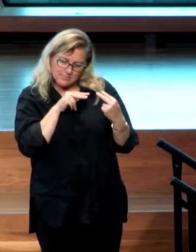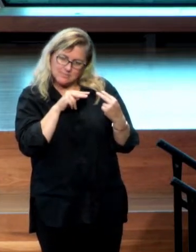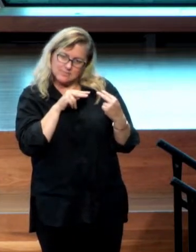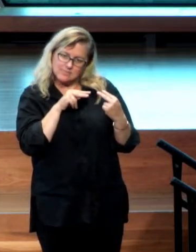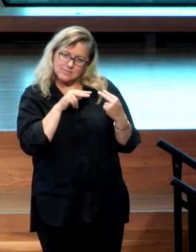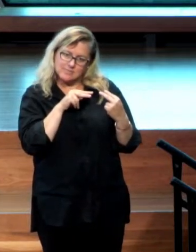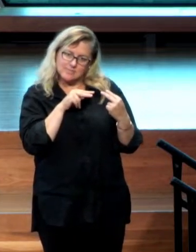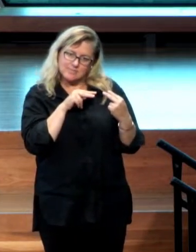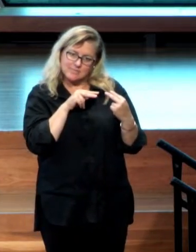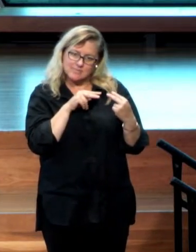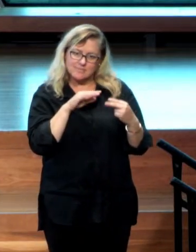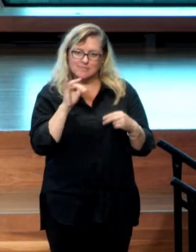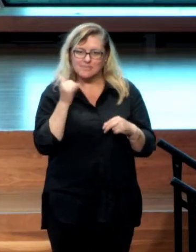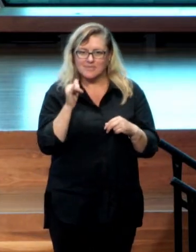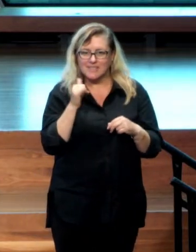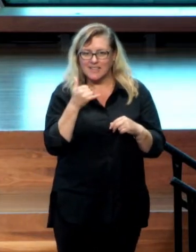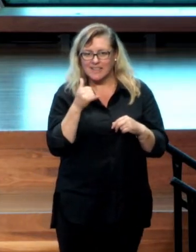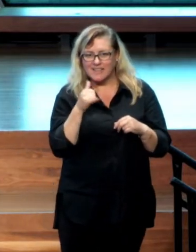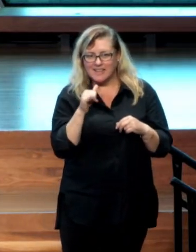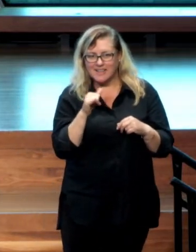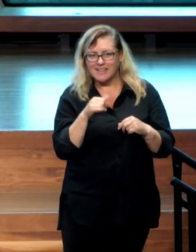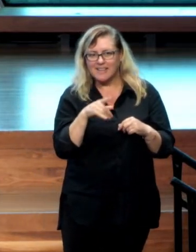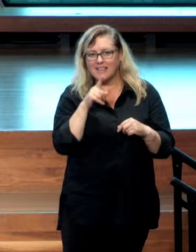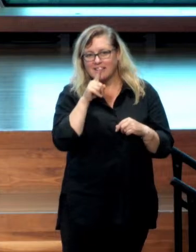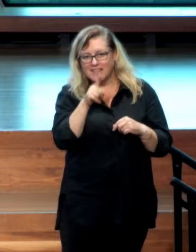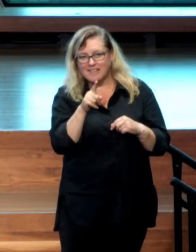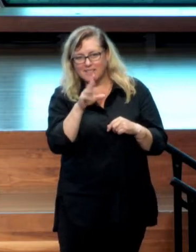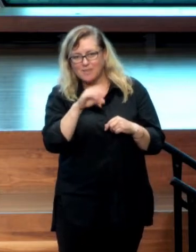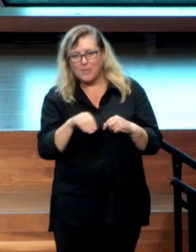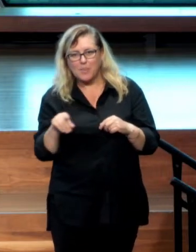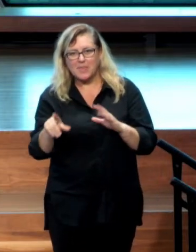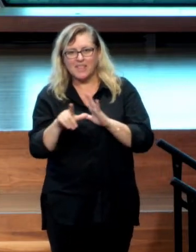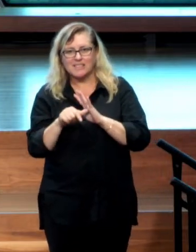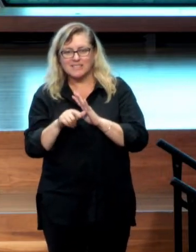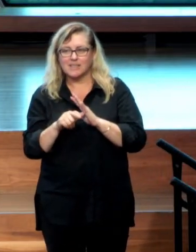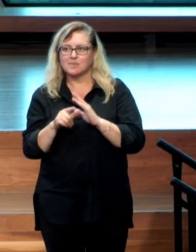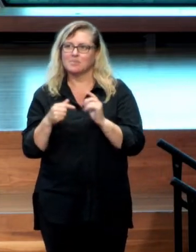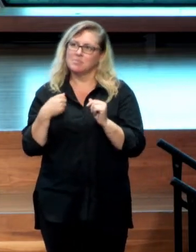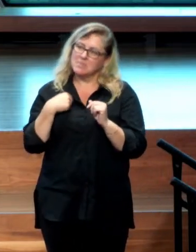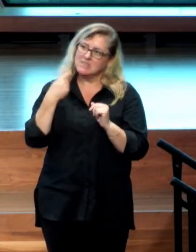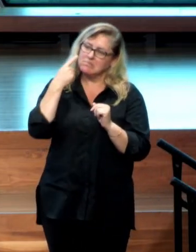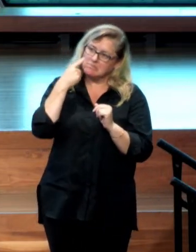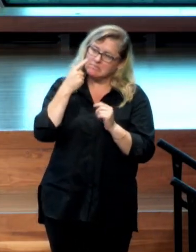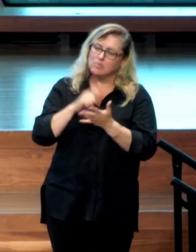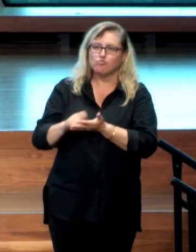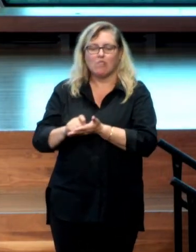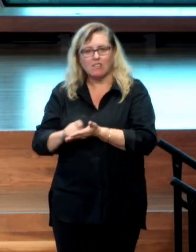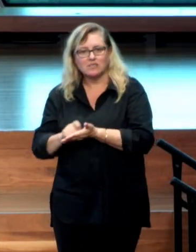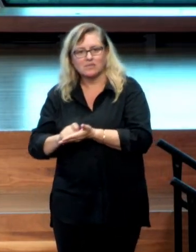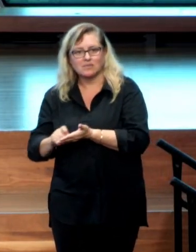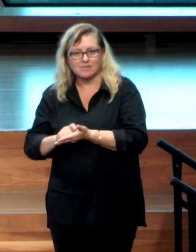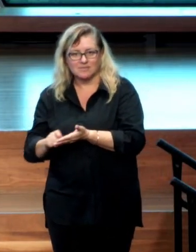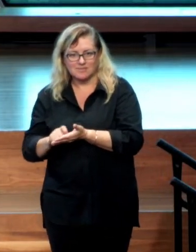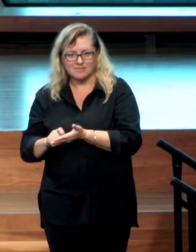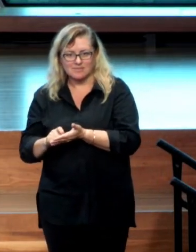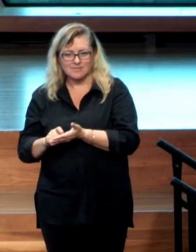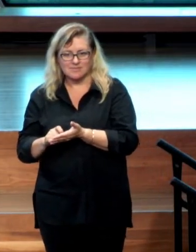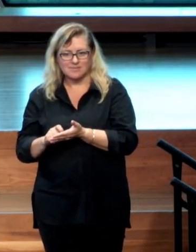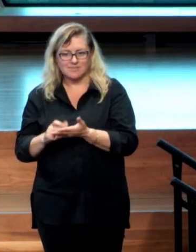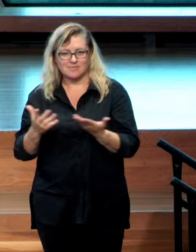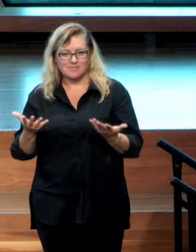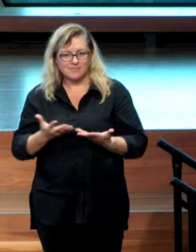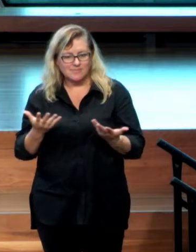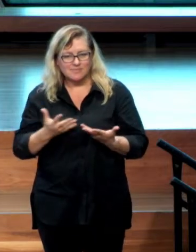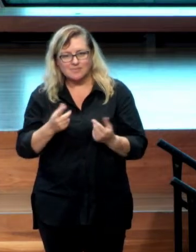And maybe if we're lucky out of that time, some writing comes. And that's where you can say